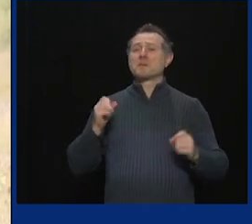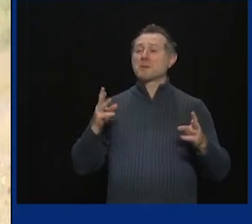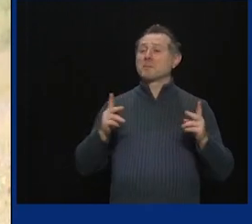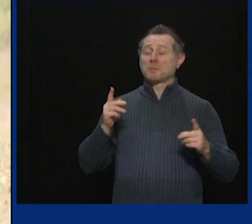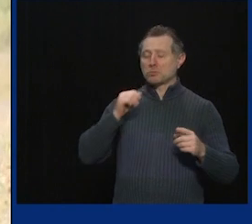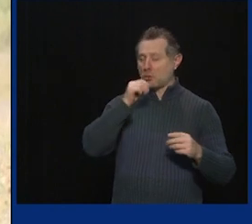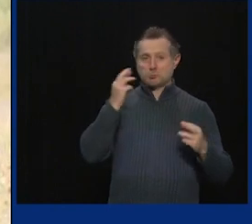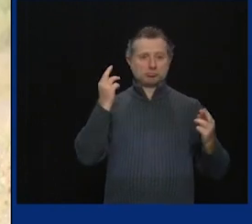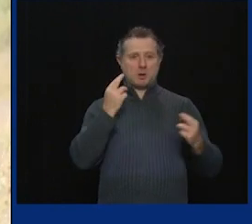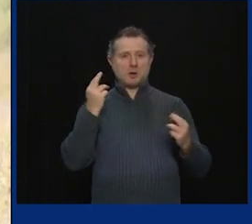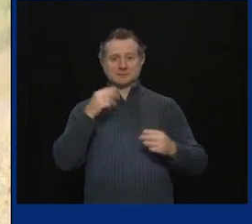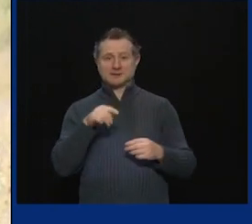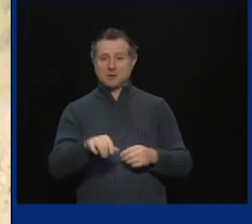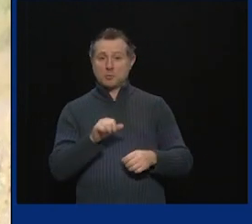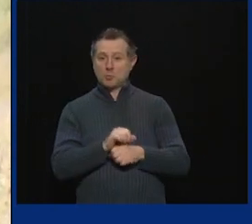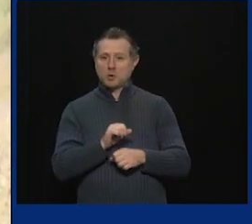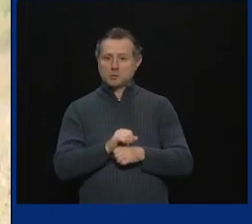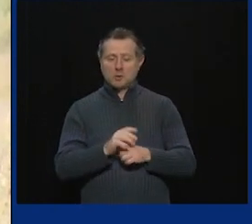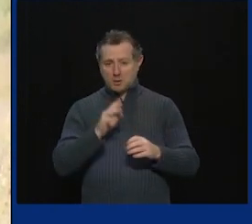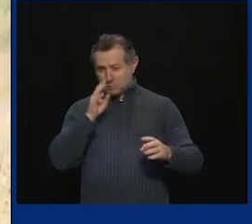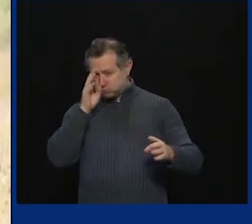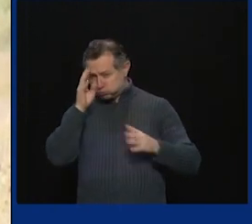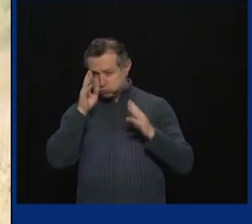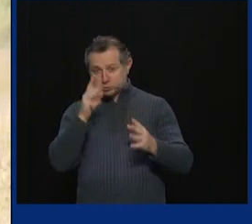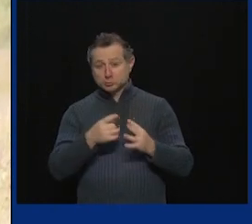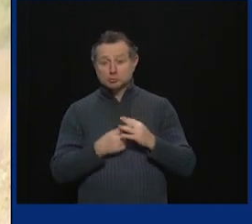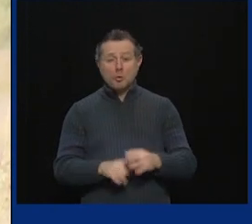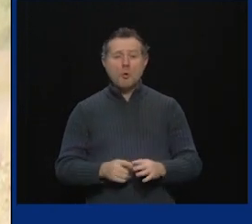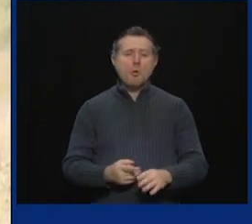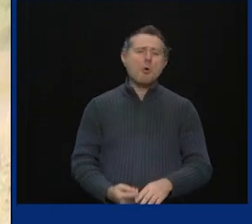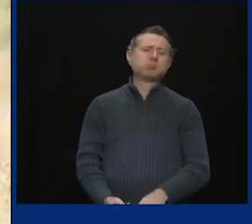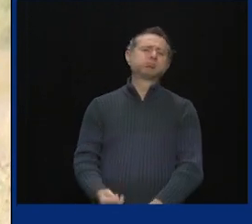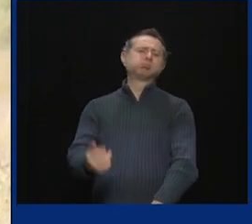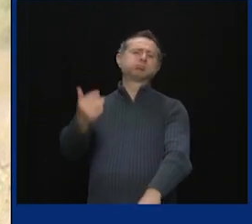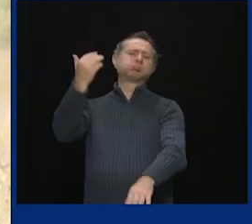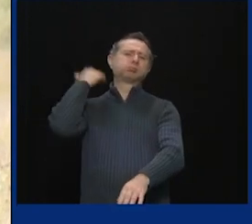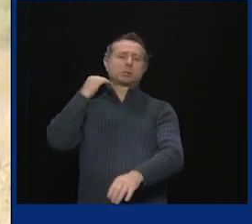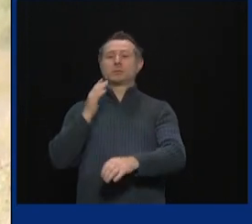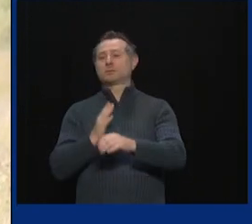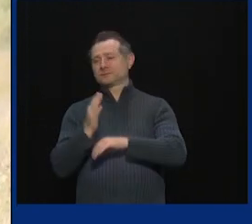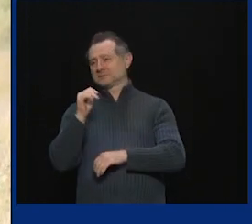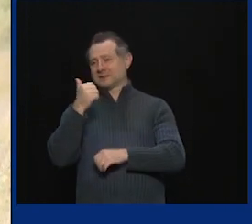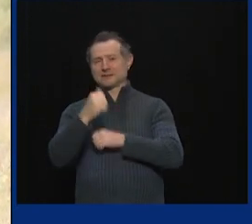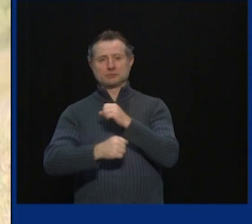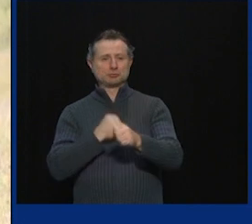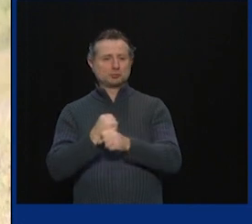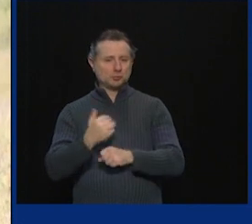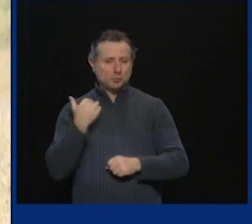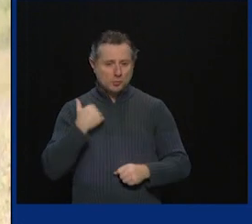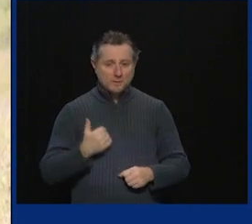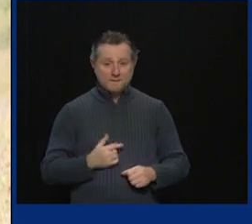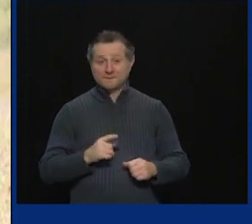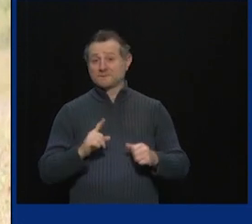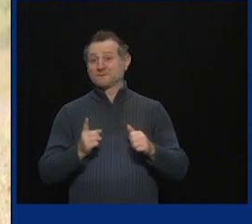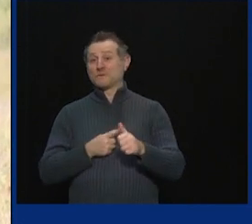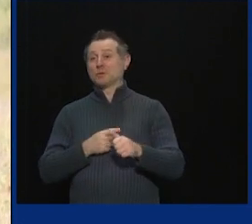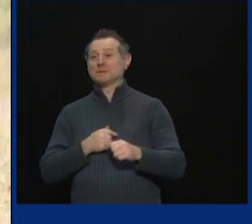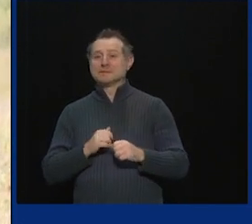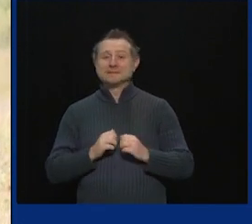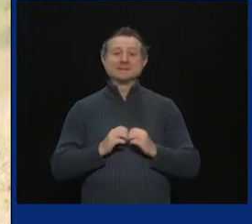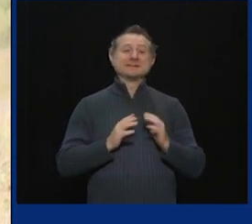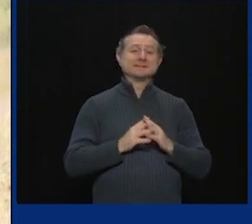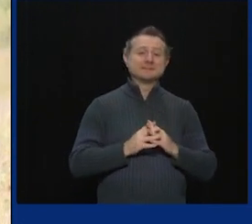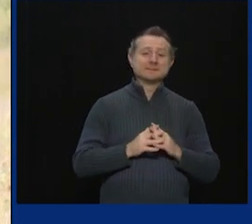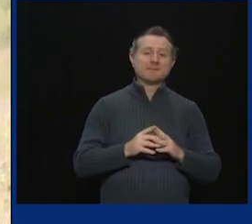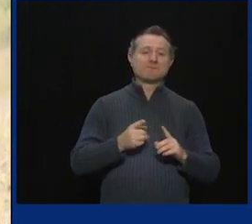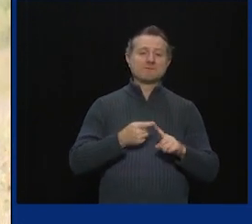over a decade ago. In fact, some of the first state funding support for STAMP was through a grant from former New York State Senator Mary Lou Rath.